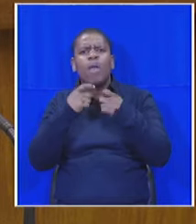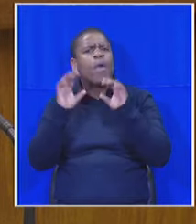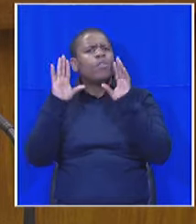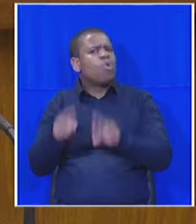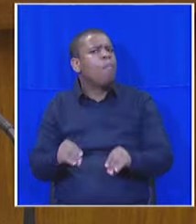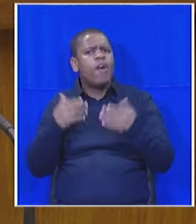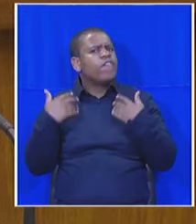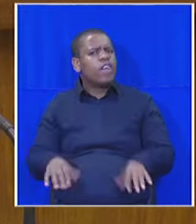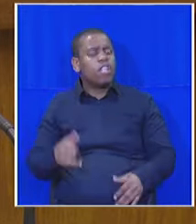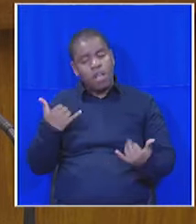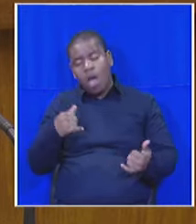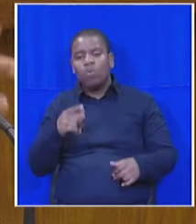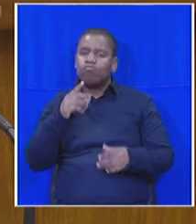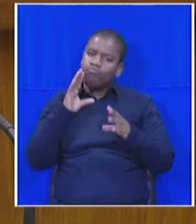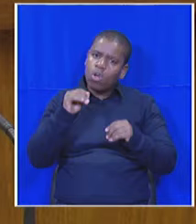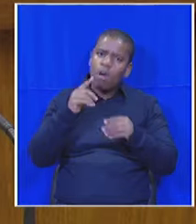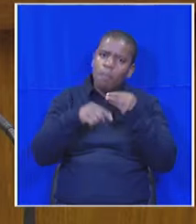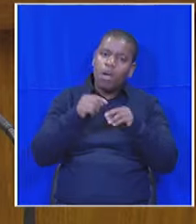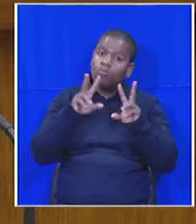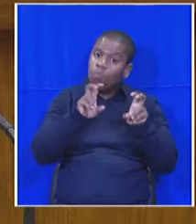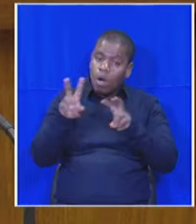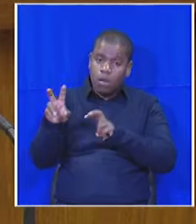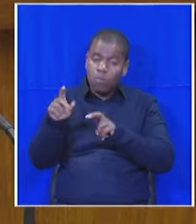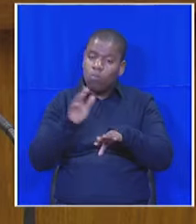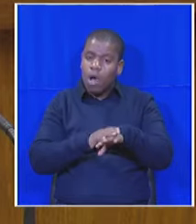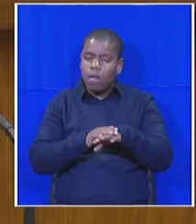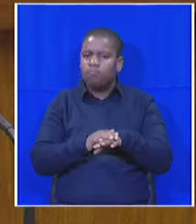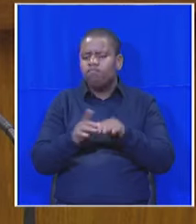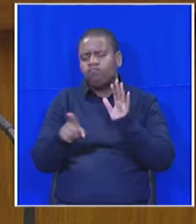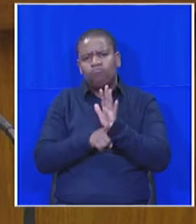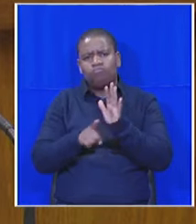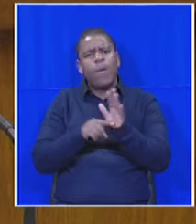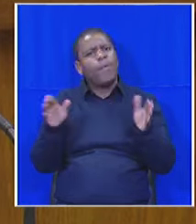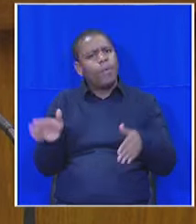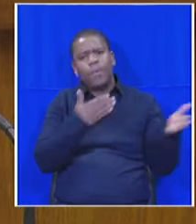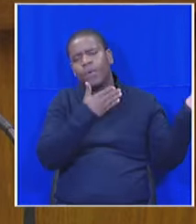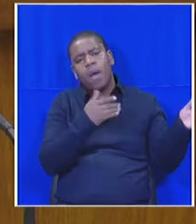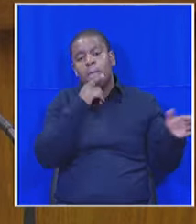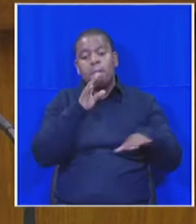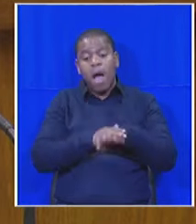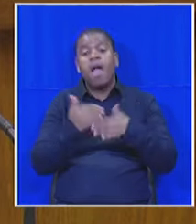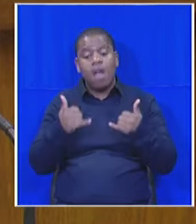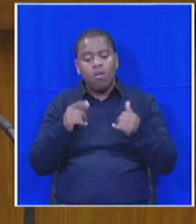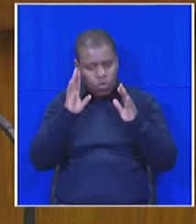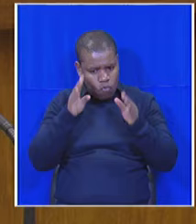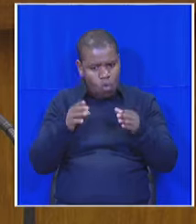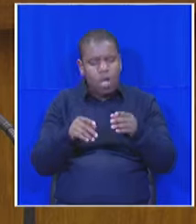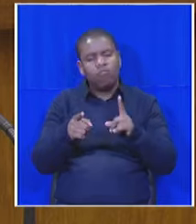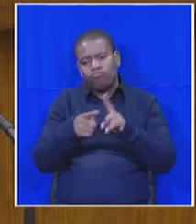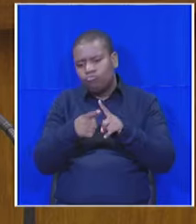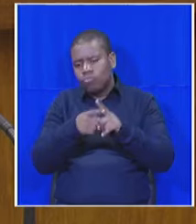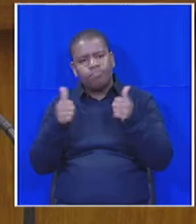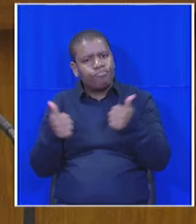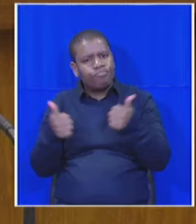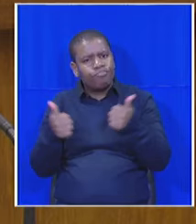about successes. We only talk about negative issues. Order, honourable members. But in saying that, I also think what we should encourage in this